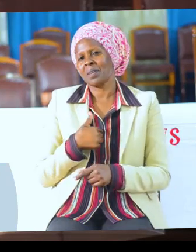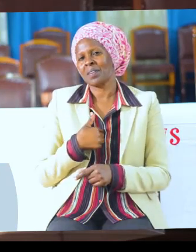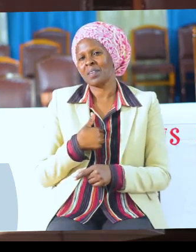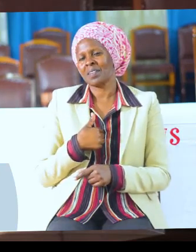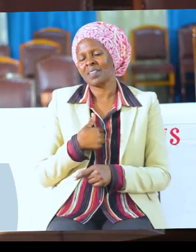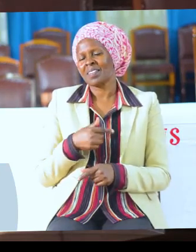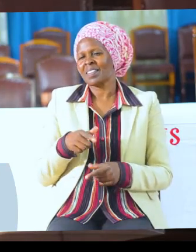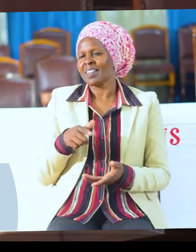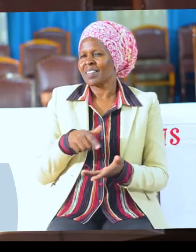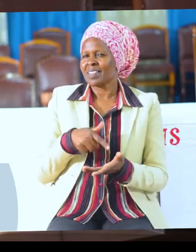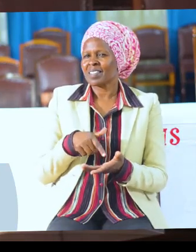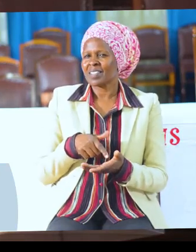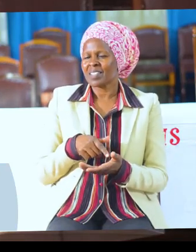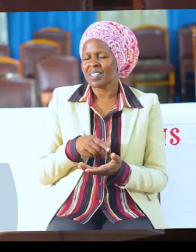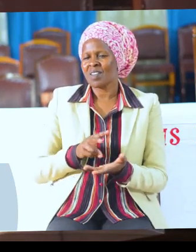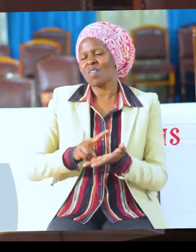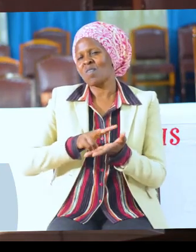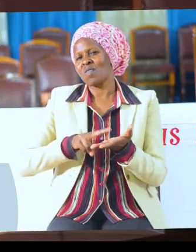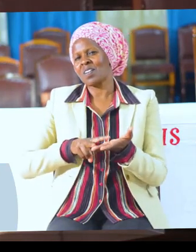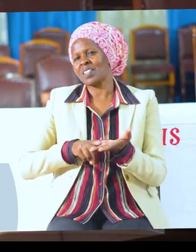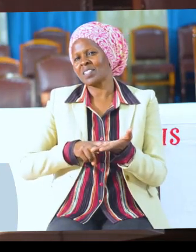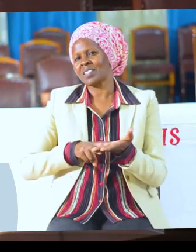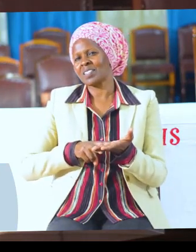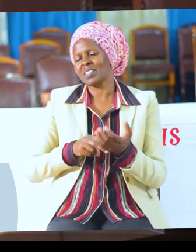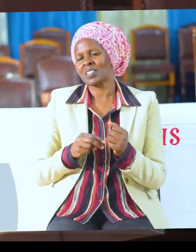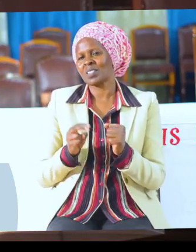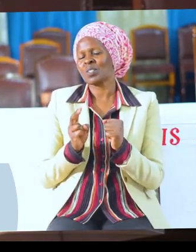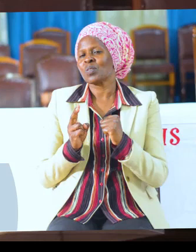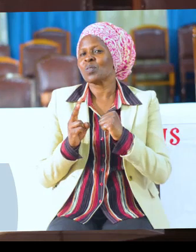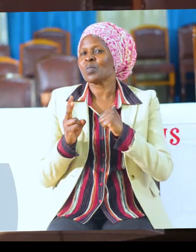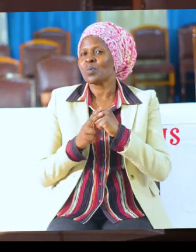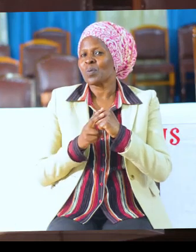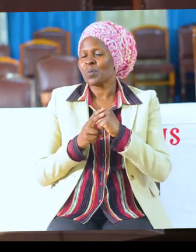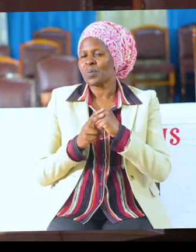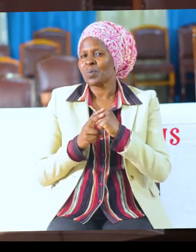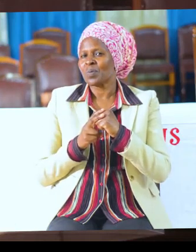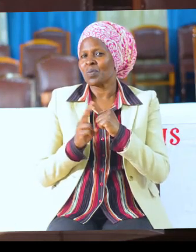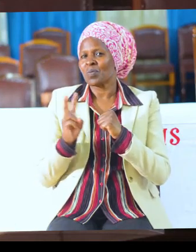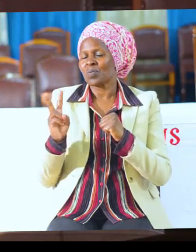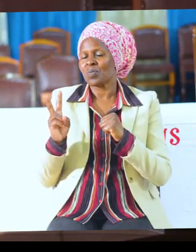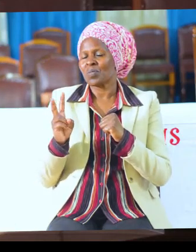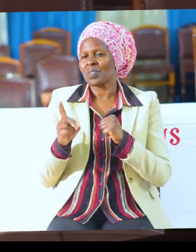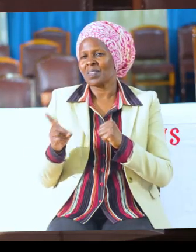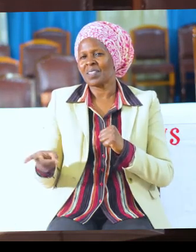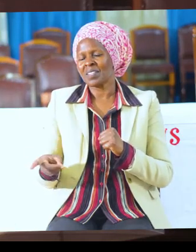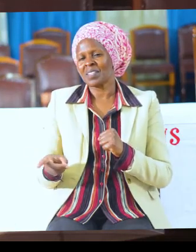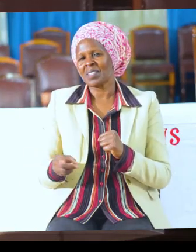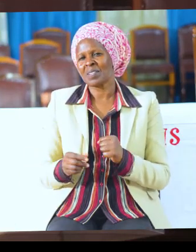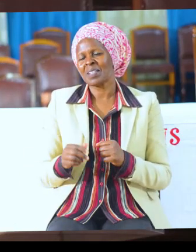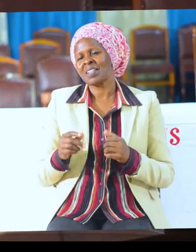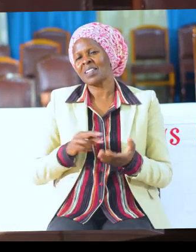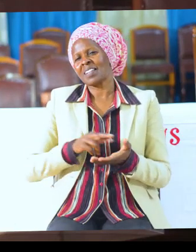his goodness to me?" This is verse 12 of Psalms 116. And the psalmist is saying